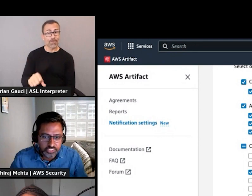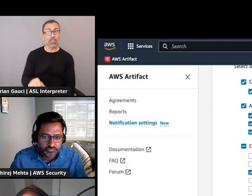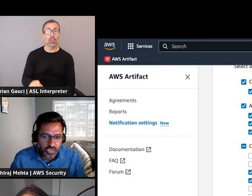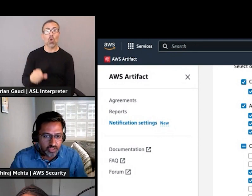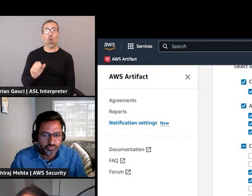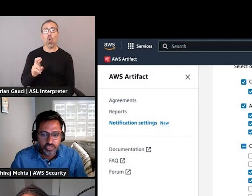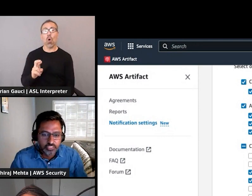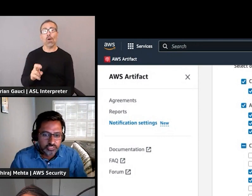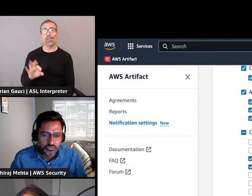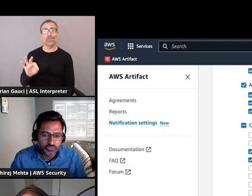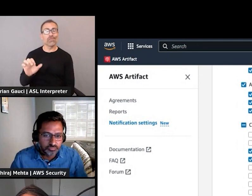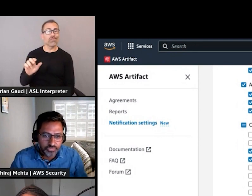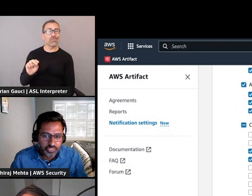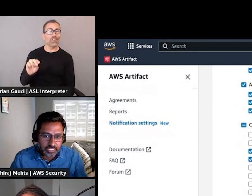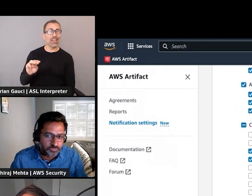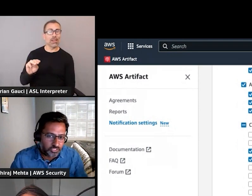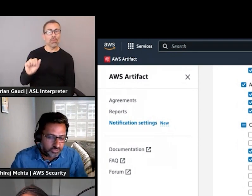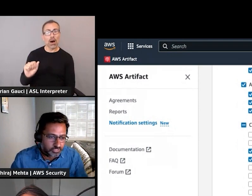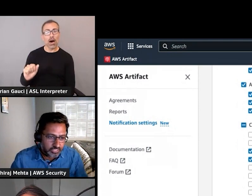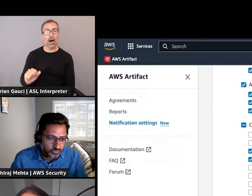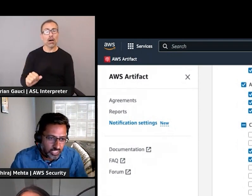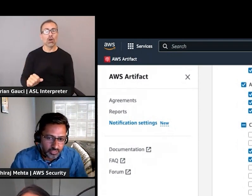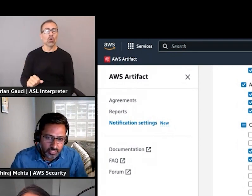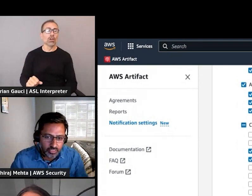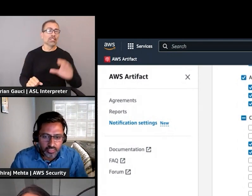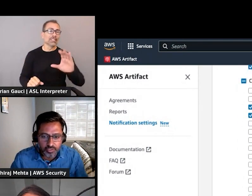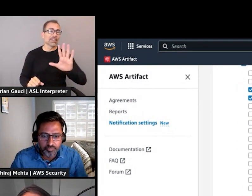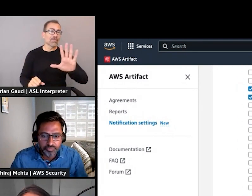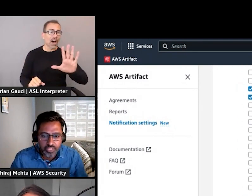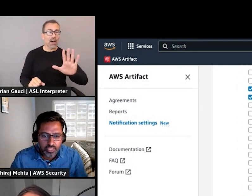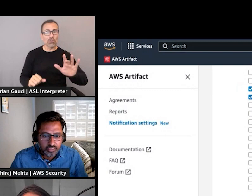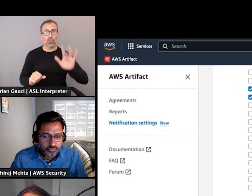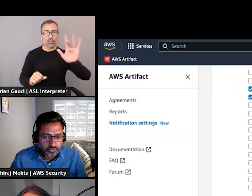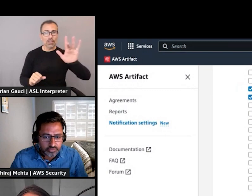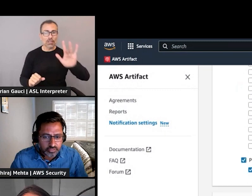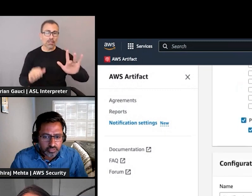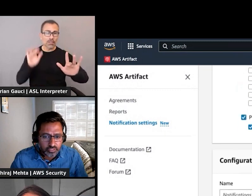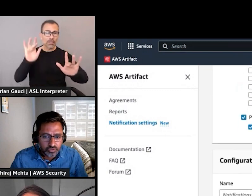or C5. So that's possible as well. Um,